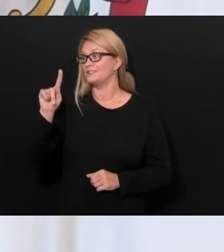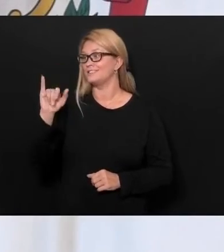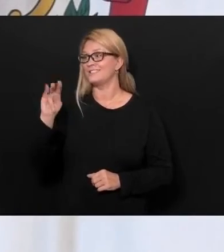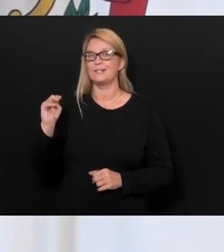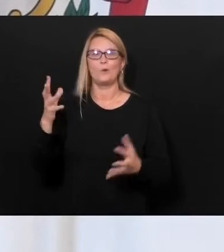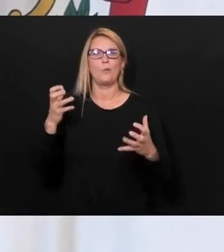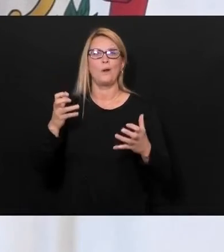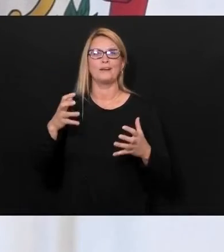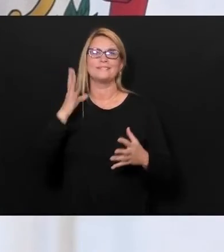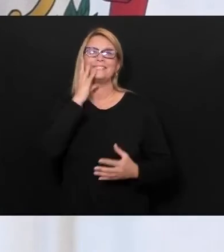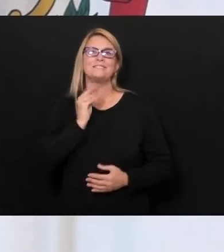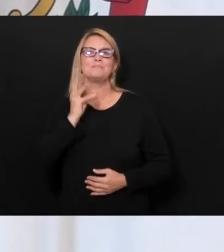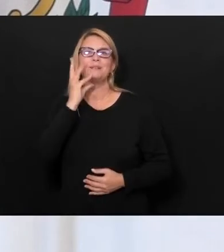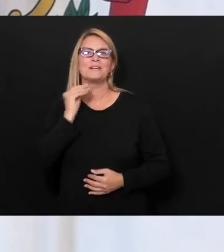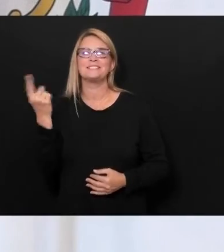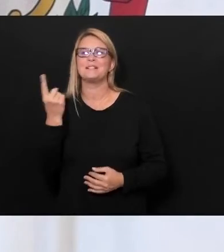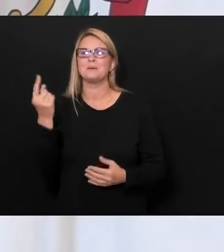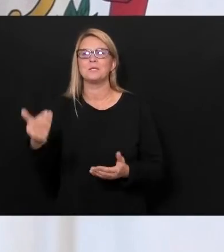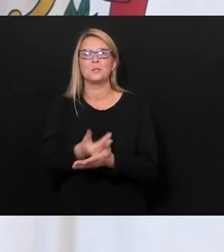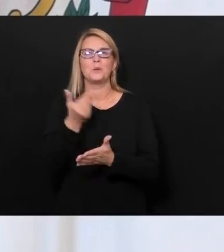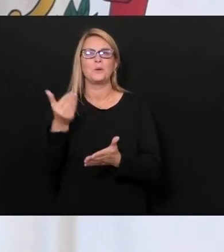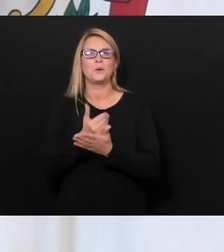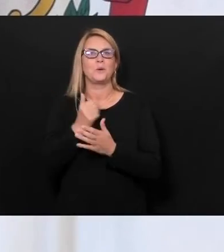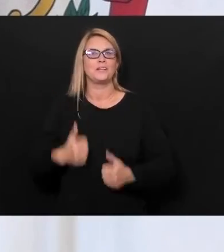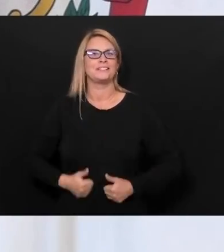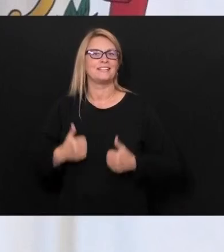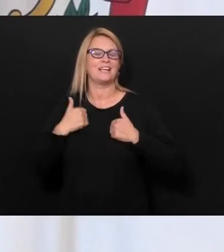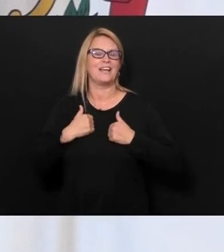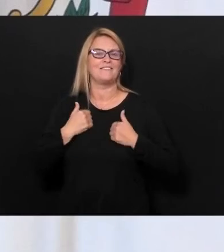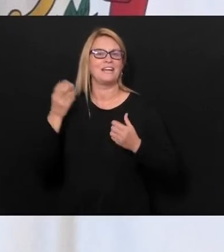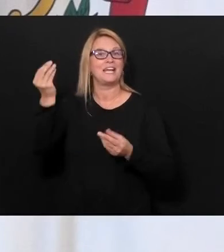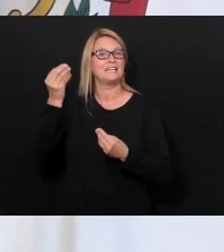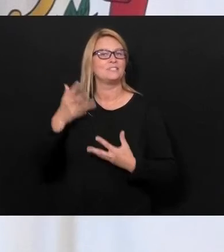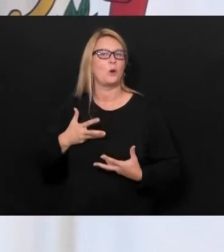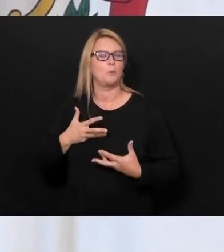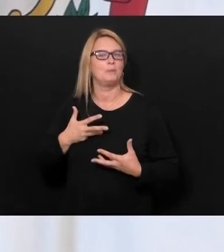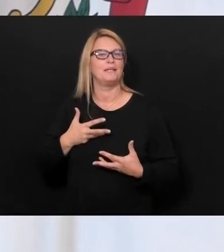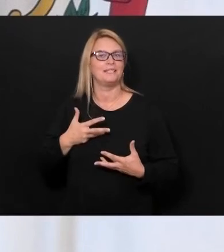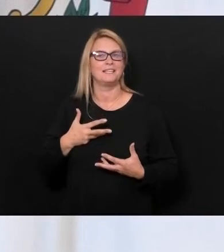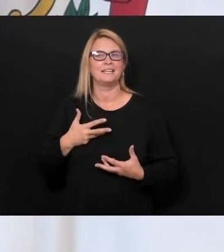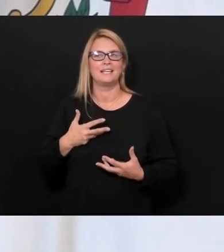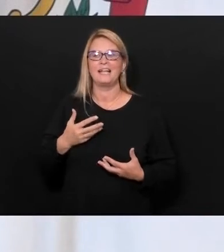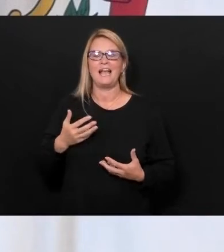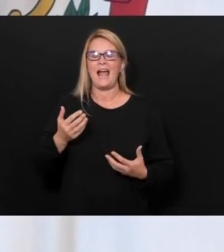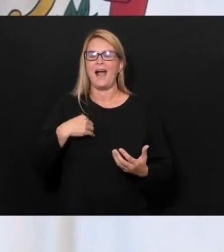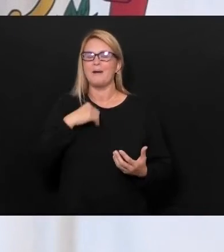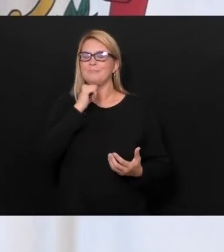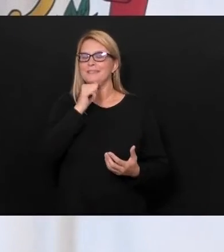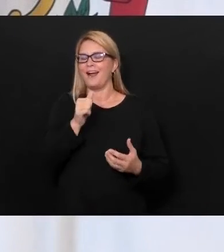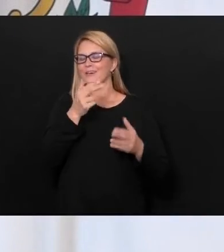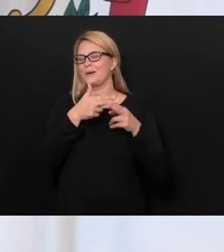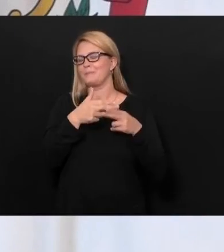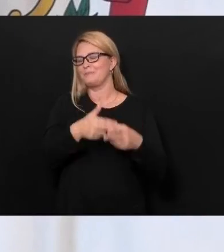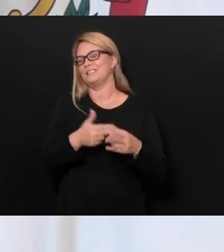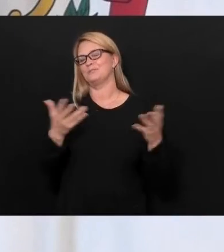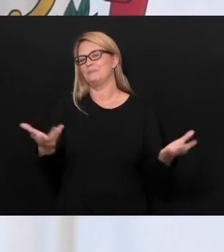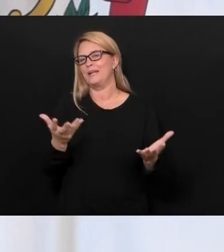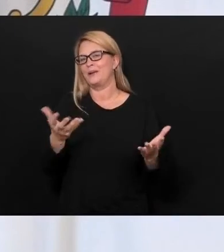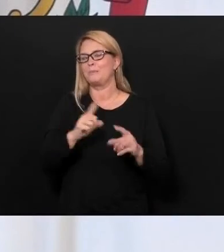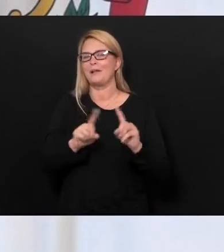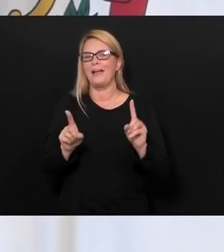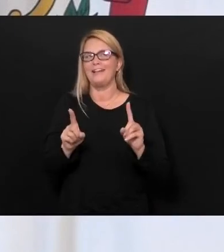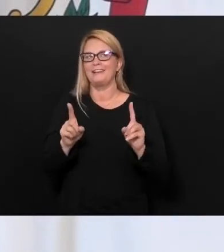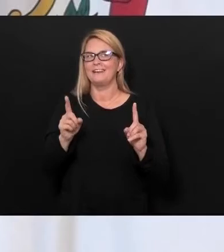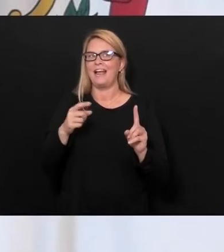and do some other things with his life, and he's told me about some things that are really intriguing. I'm not going to bring them up and